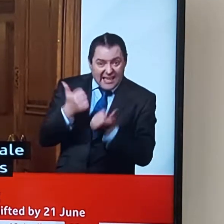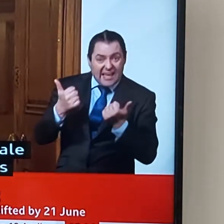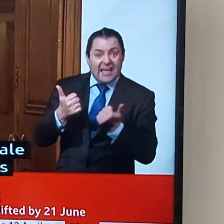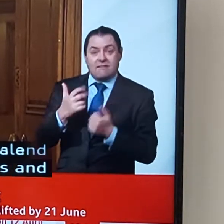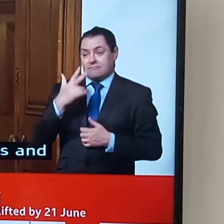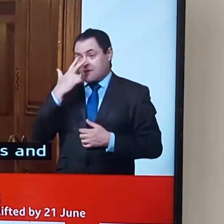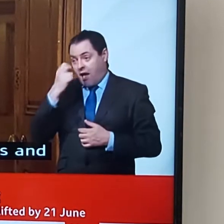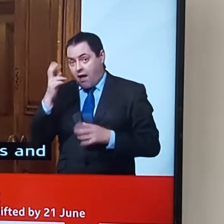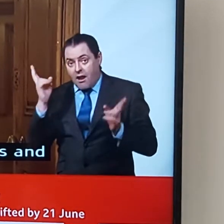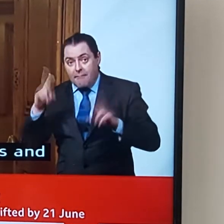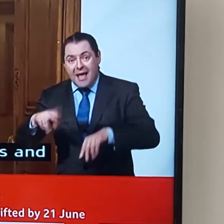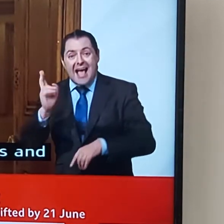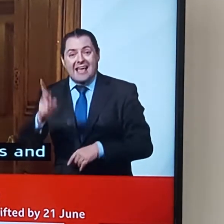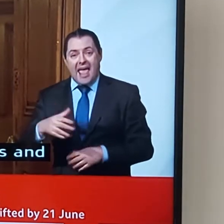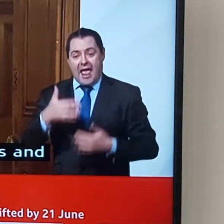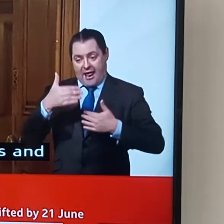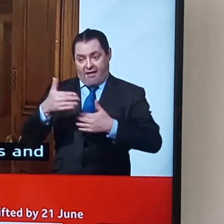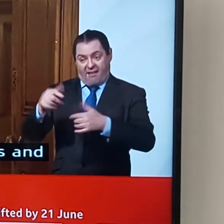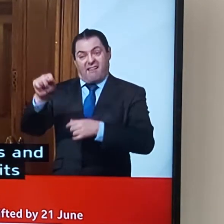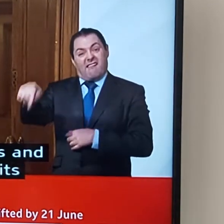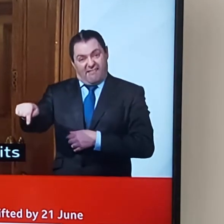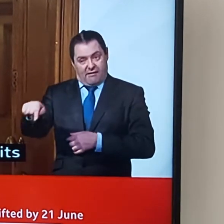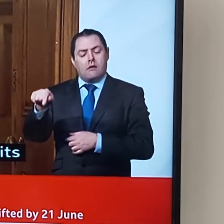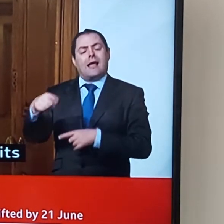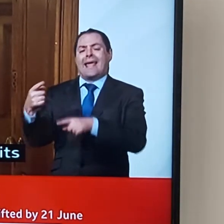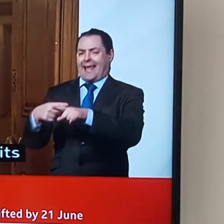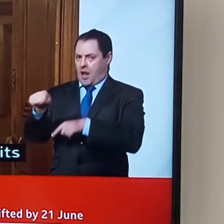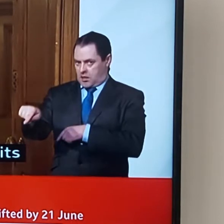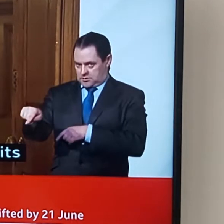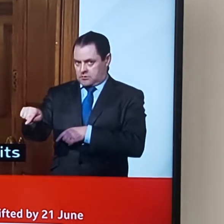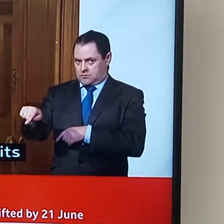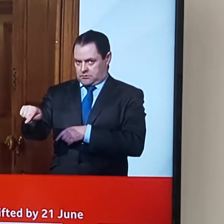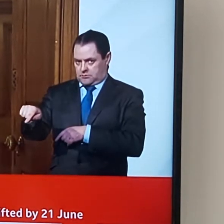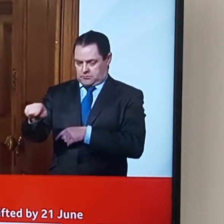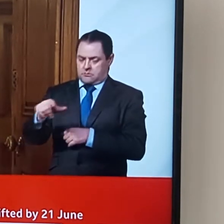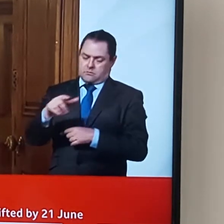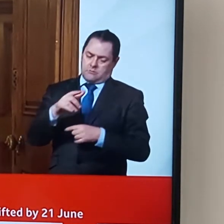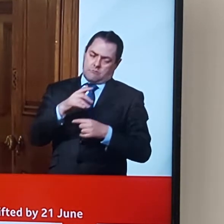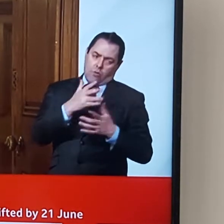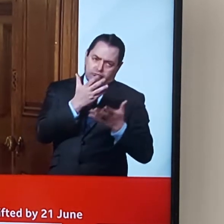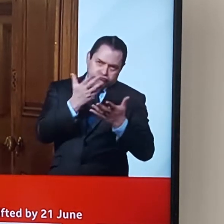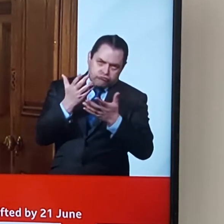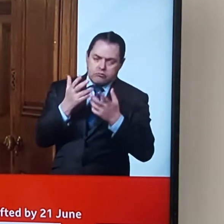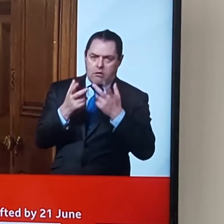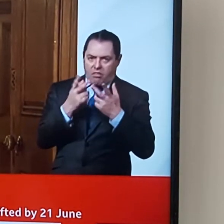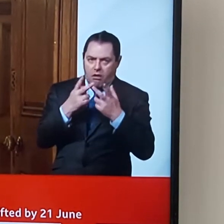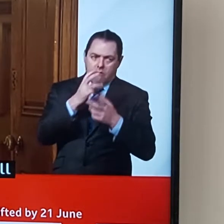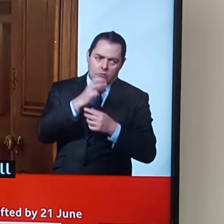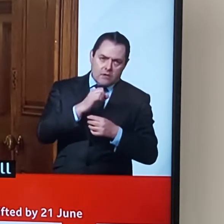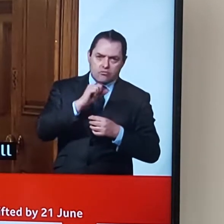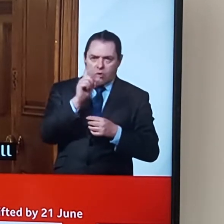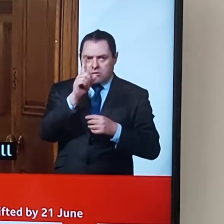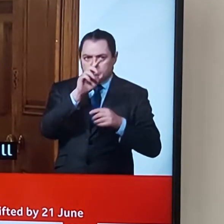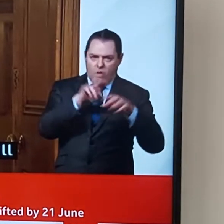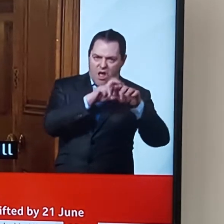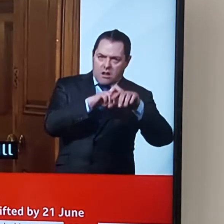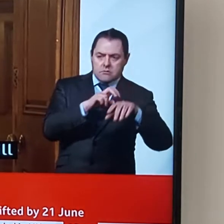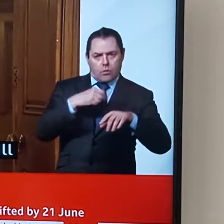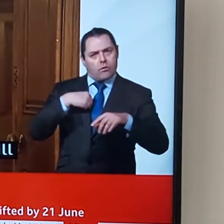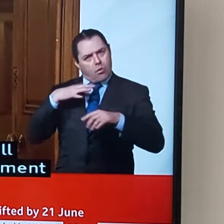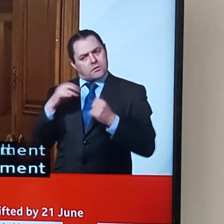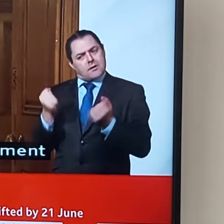All of these steps will apply in England, and the government will continue to do whatever it takes to protect